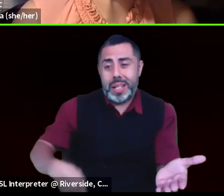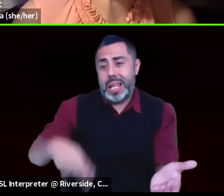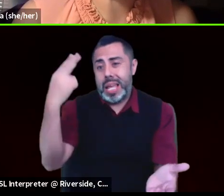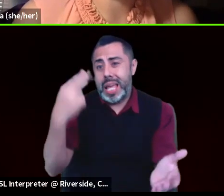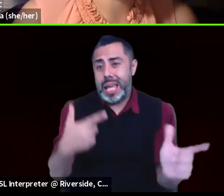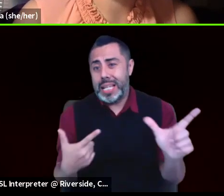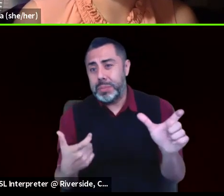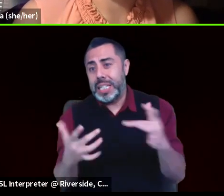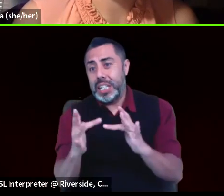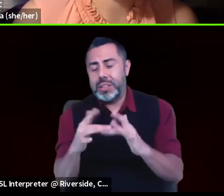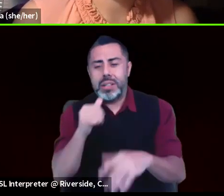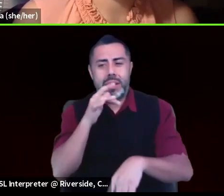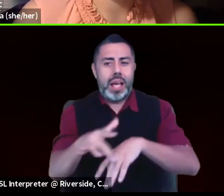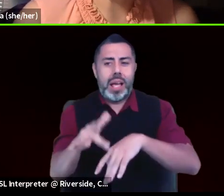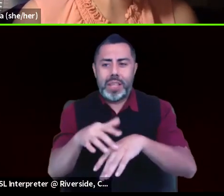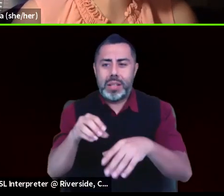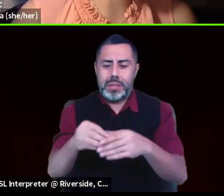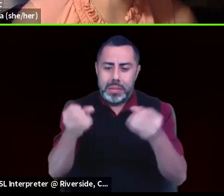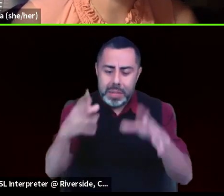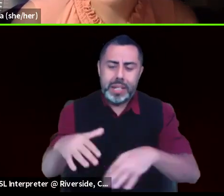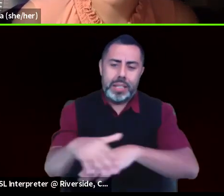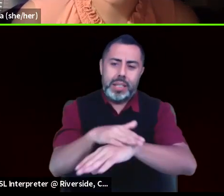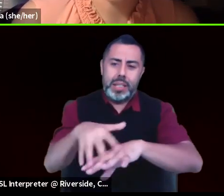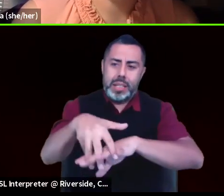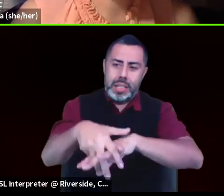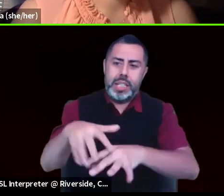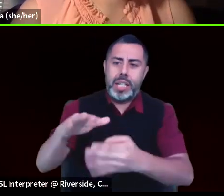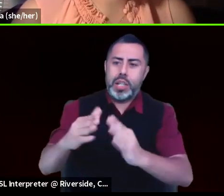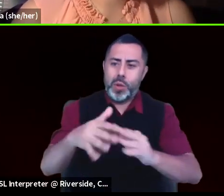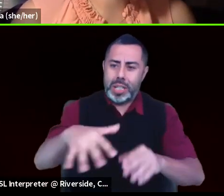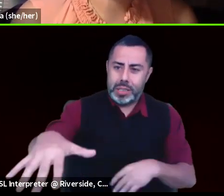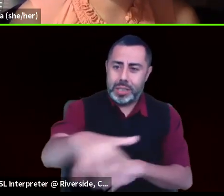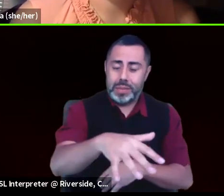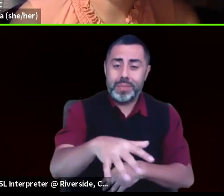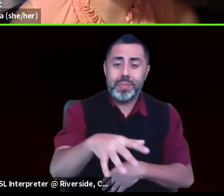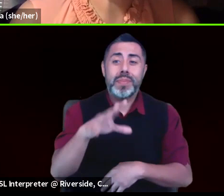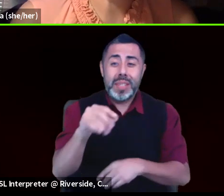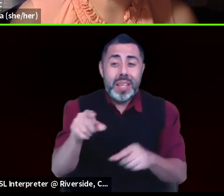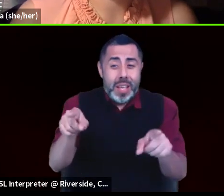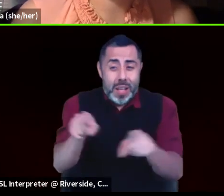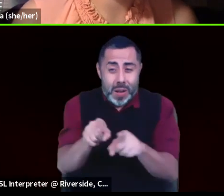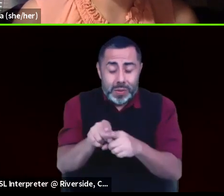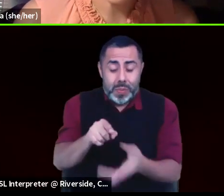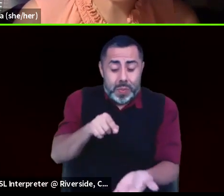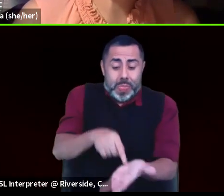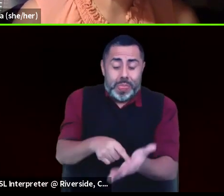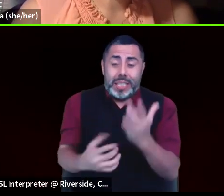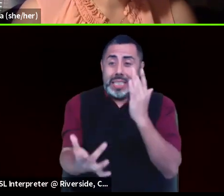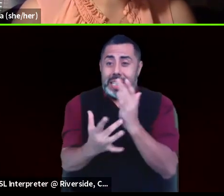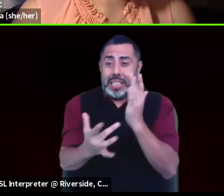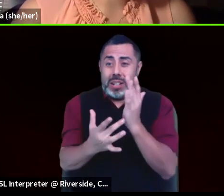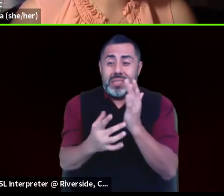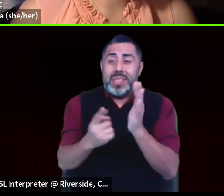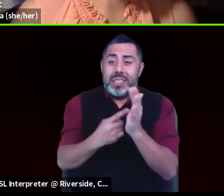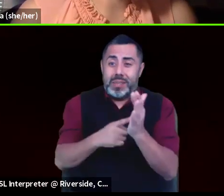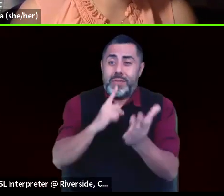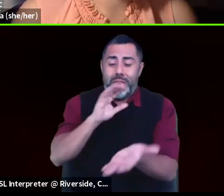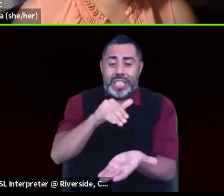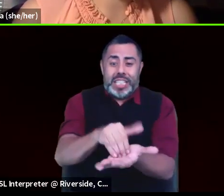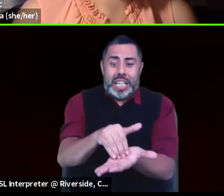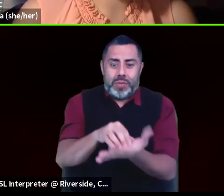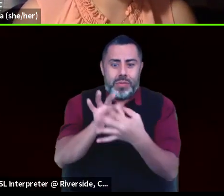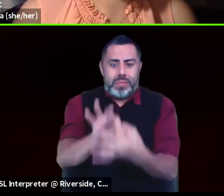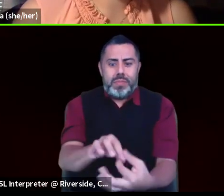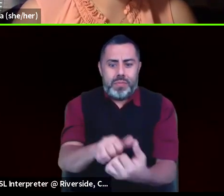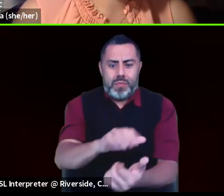in many Indigenous communities. Even the technologies that are central to much of the art we make leaves